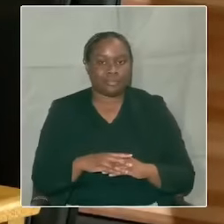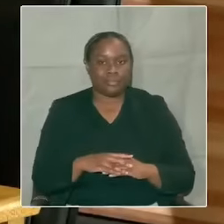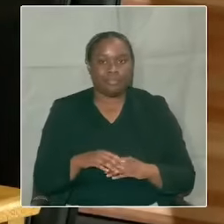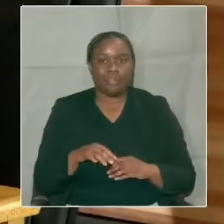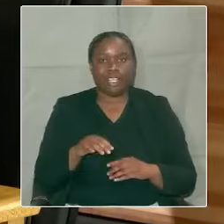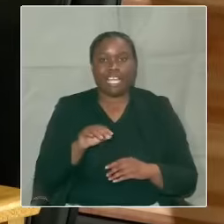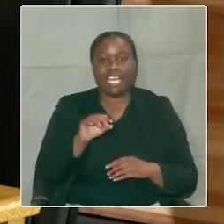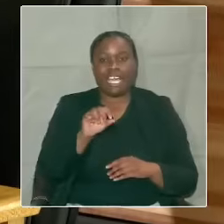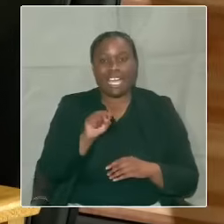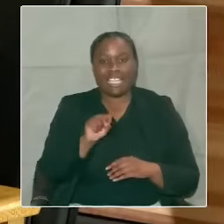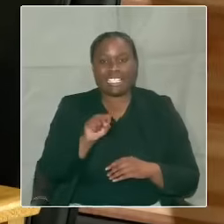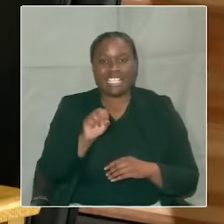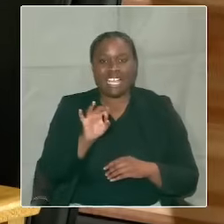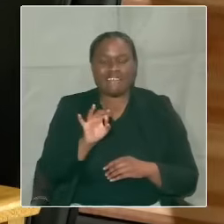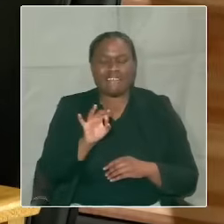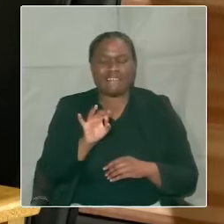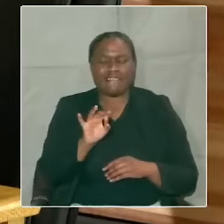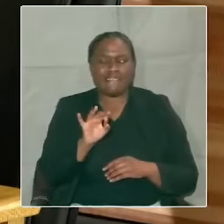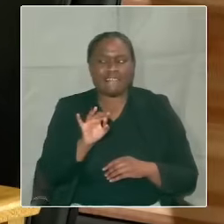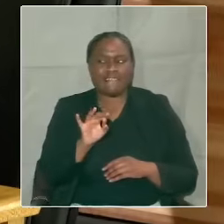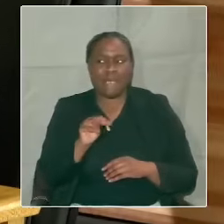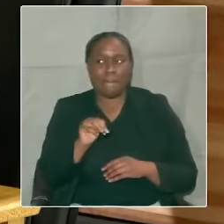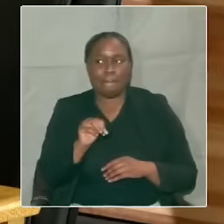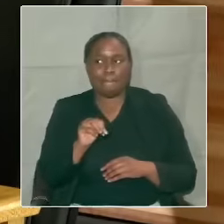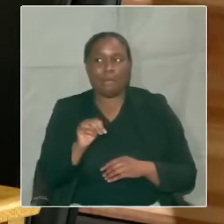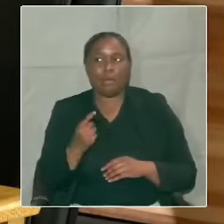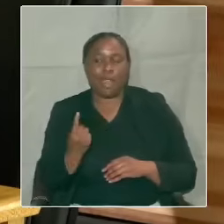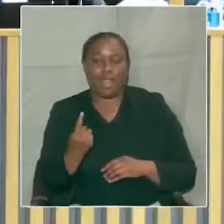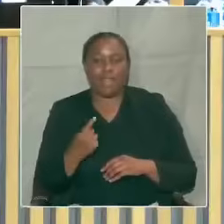Yes, SFM1. Yeah.